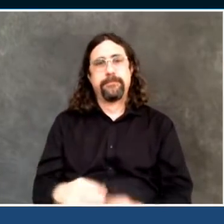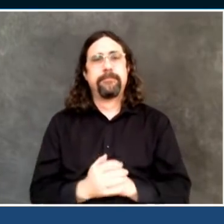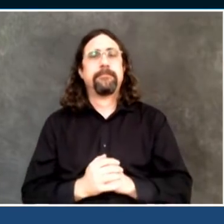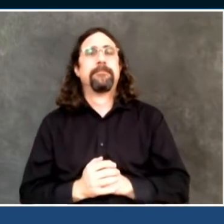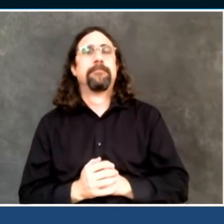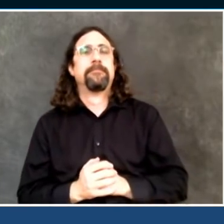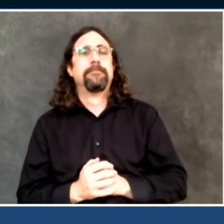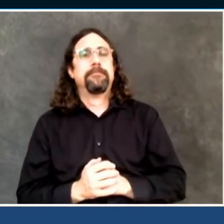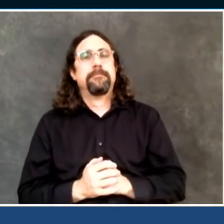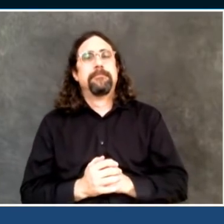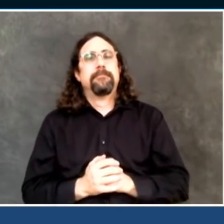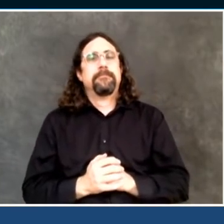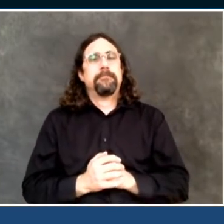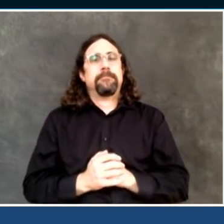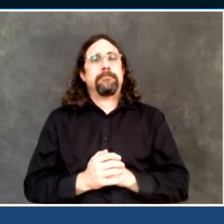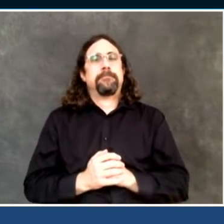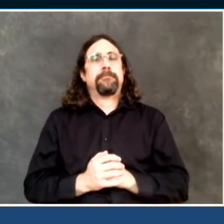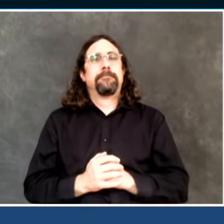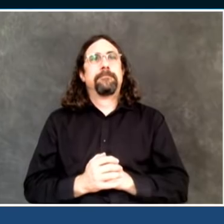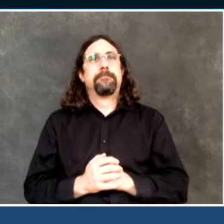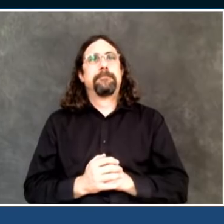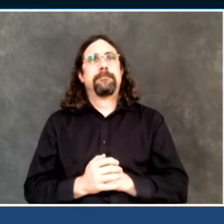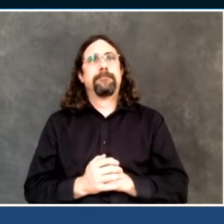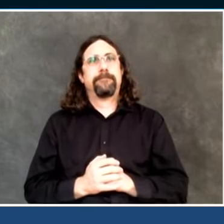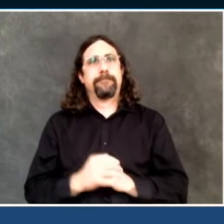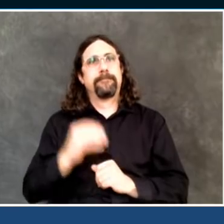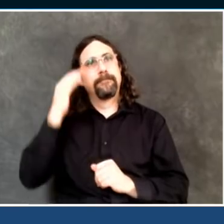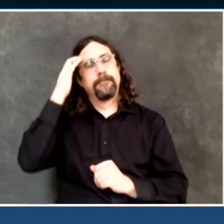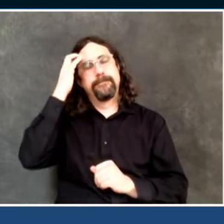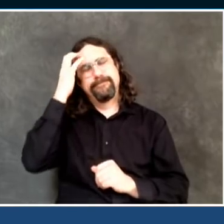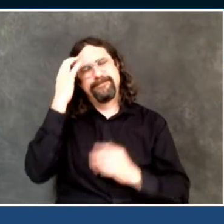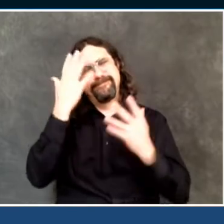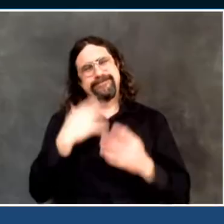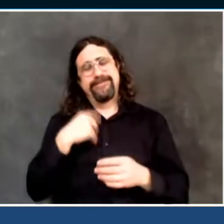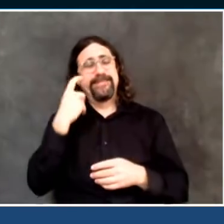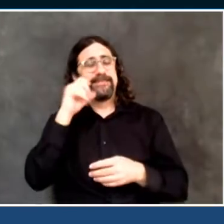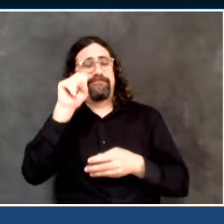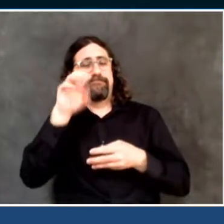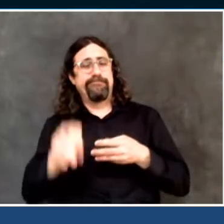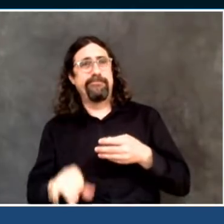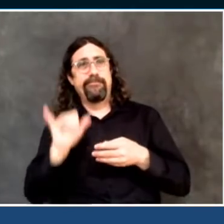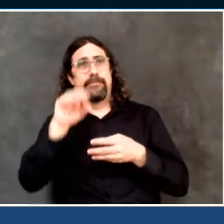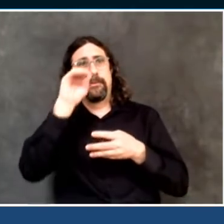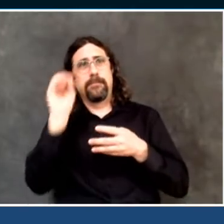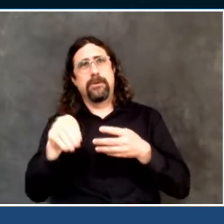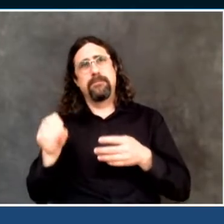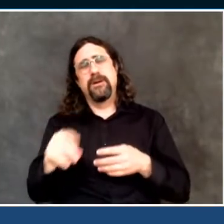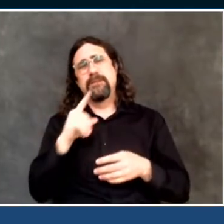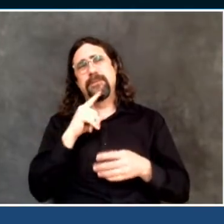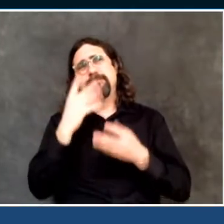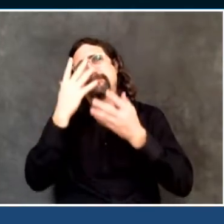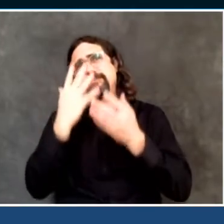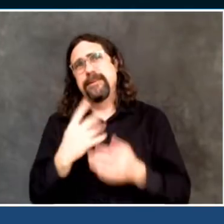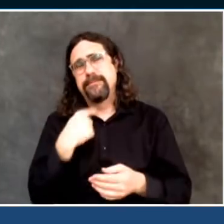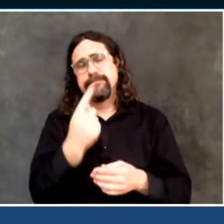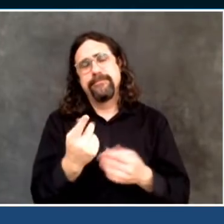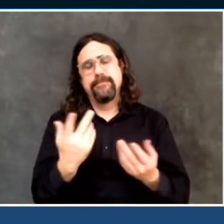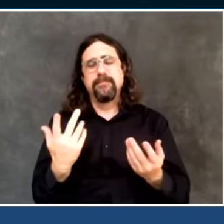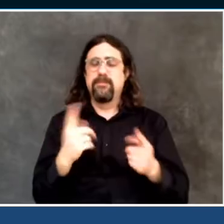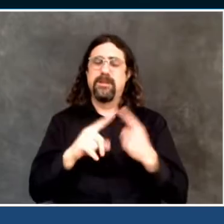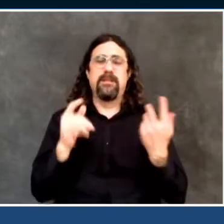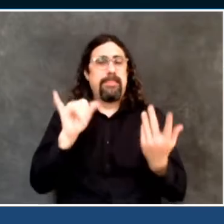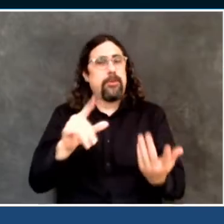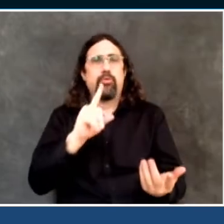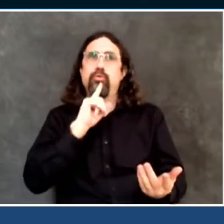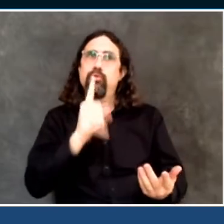This is painful to talk about, but we have to be honest about it. There's a lot more information that will keep coming out. As